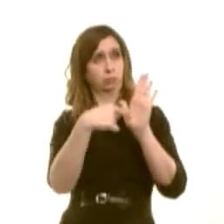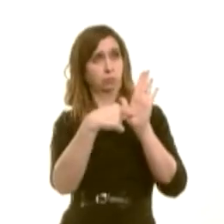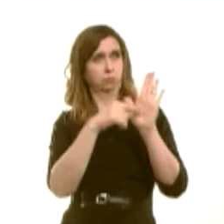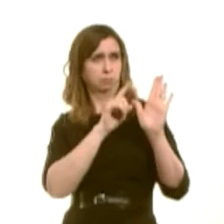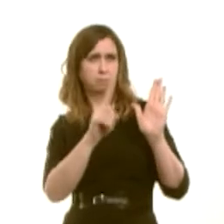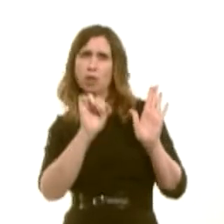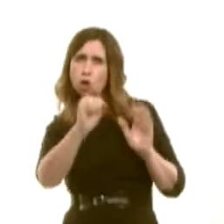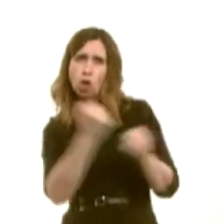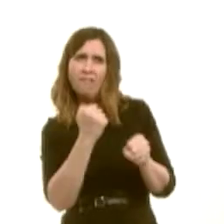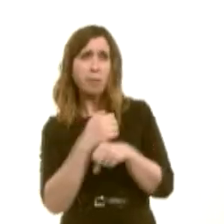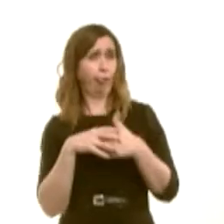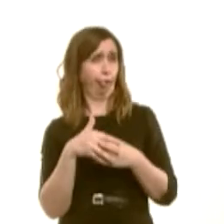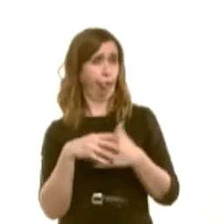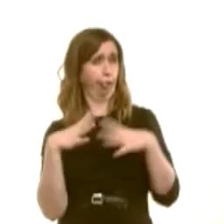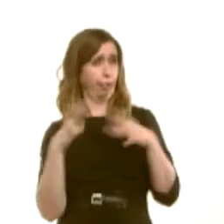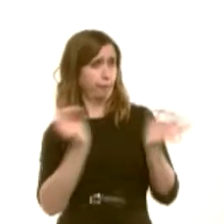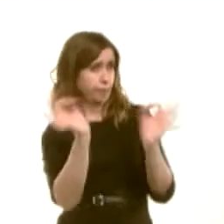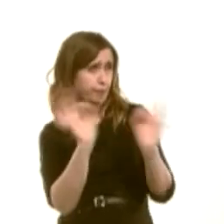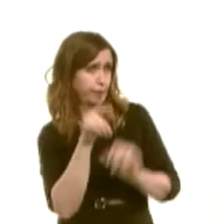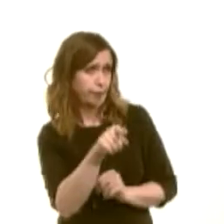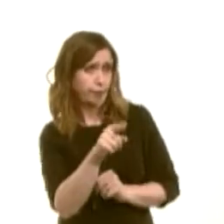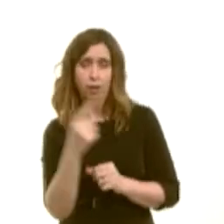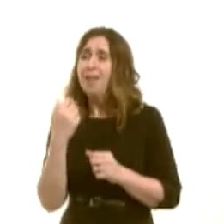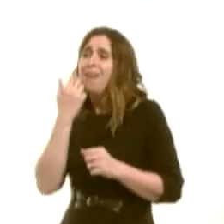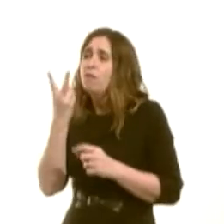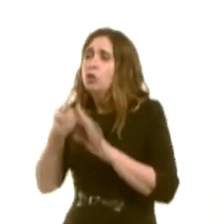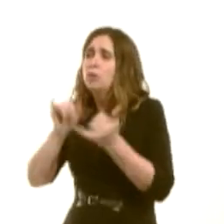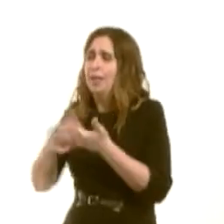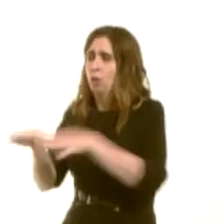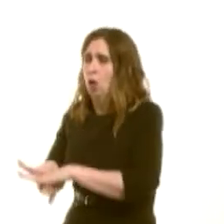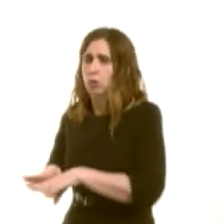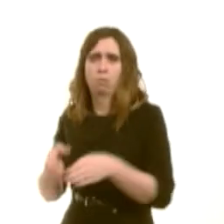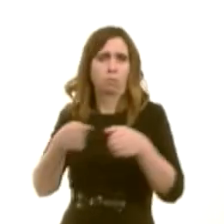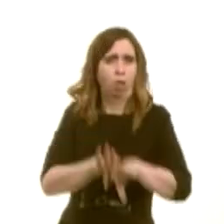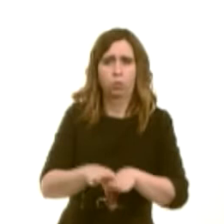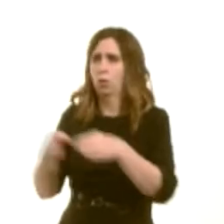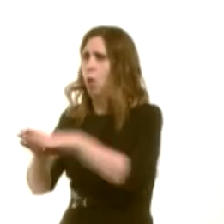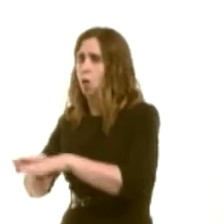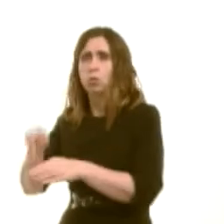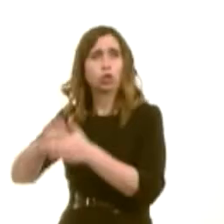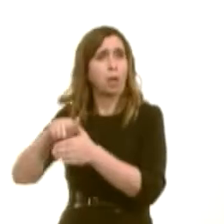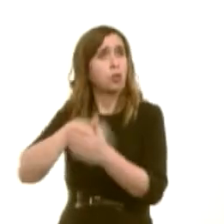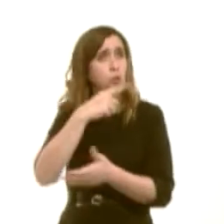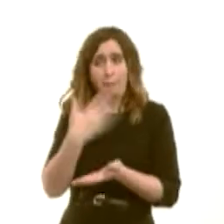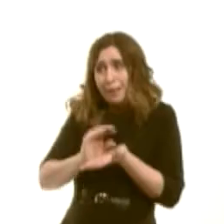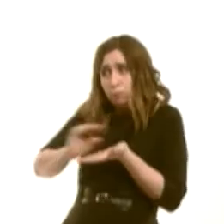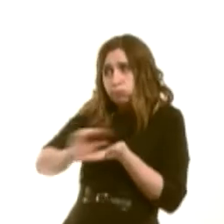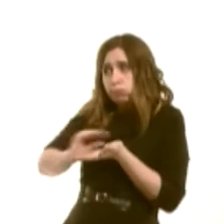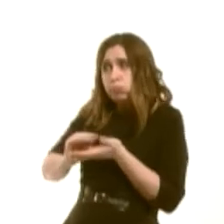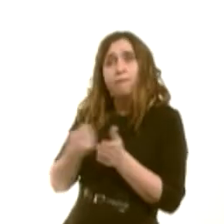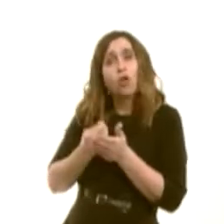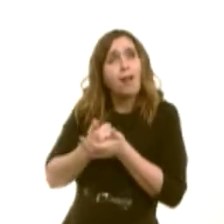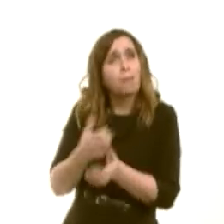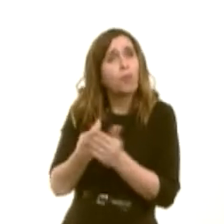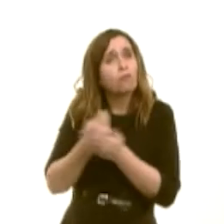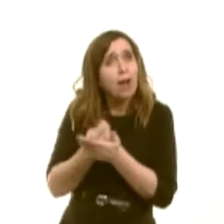government's inaction, one shop every other day closing on our high streets. Now, you talked about business rate relief, you talked about